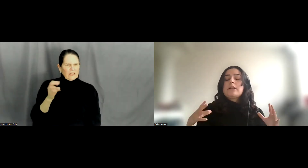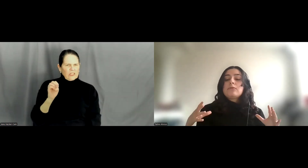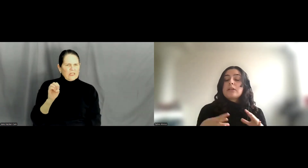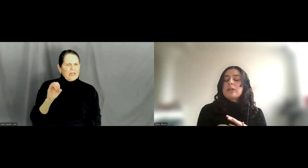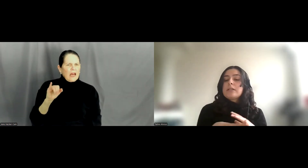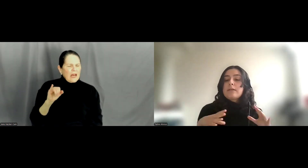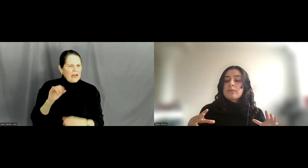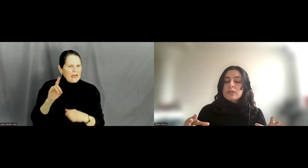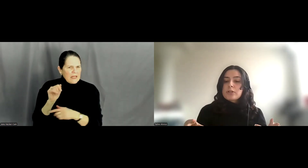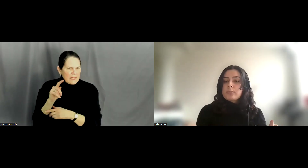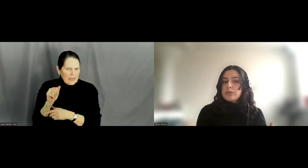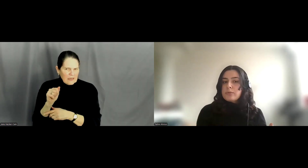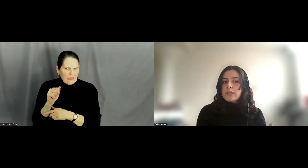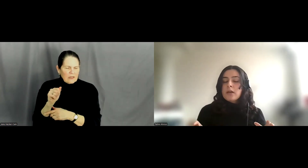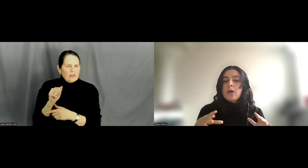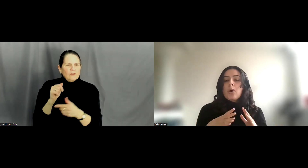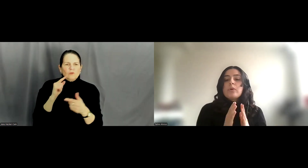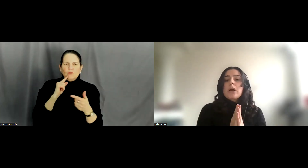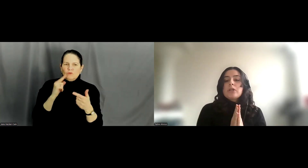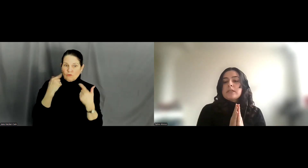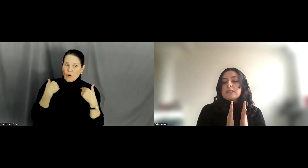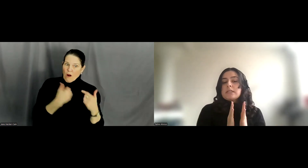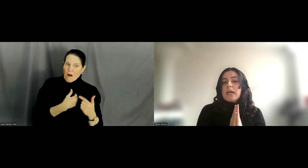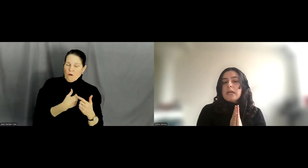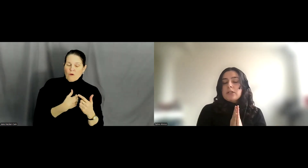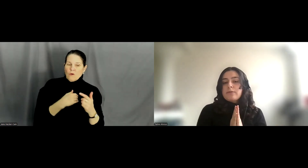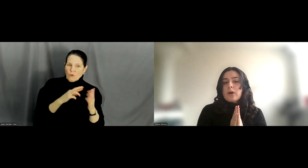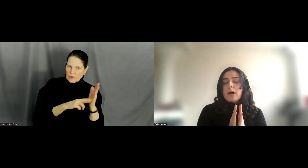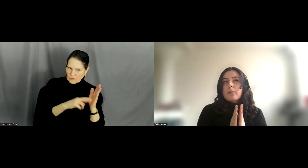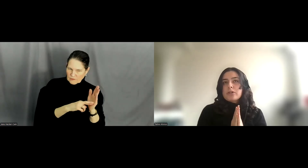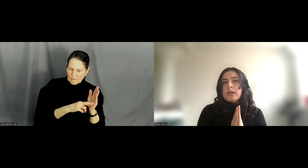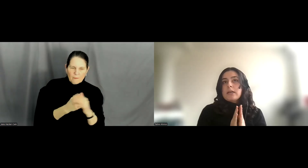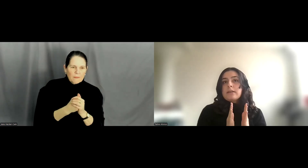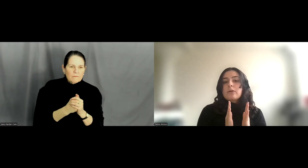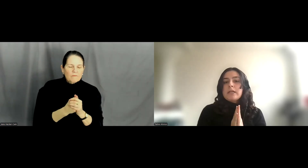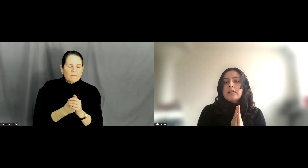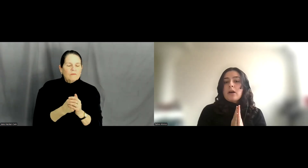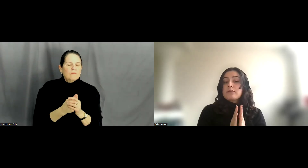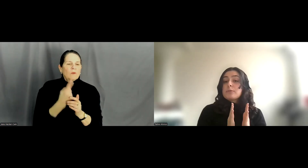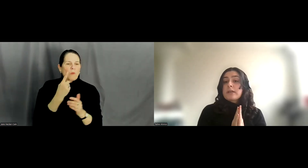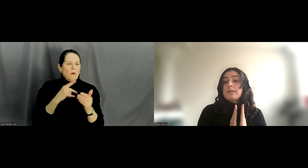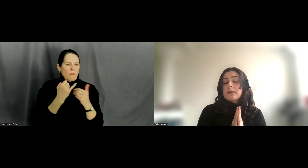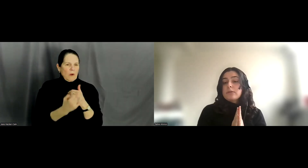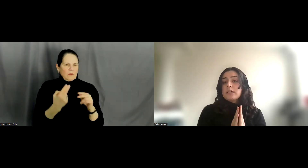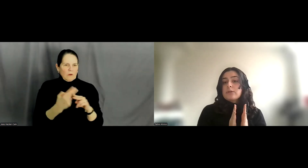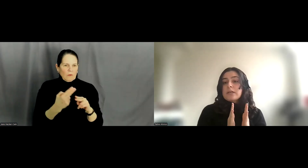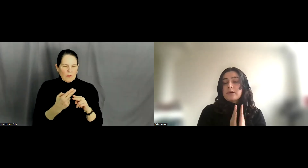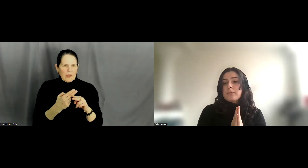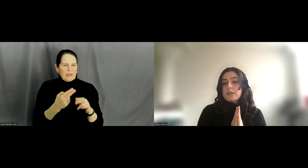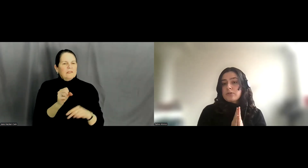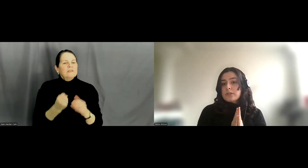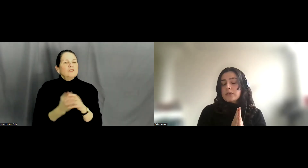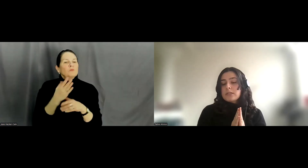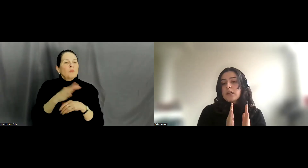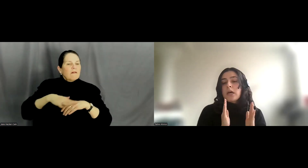the qualitative research we're doing? We are using this data for a project in the community of Springfield in